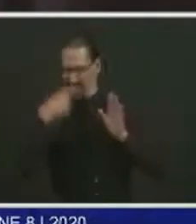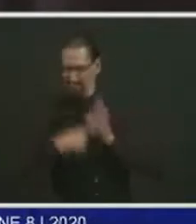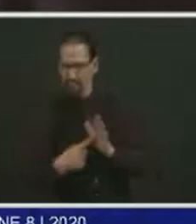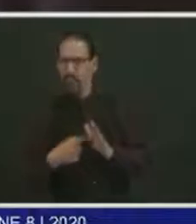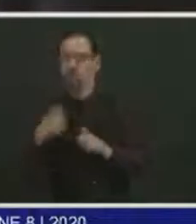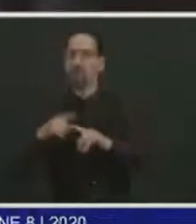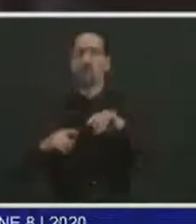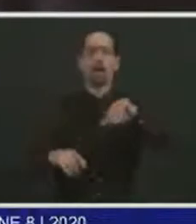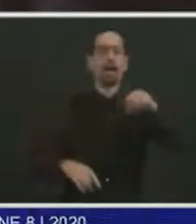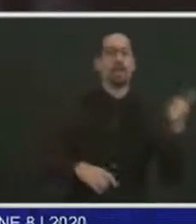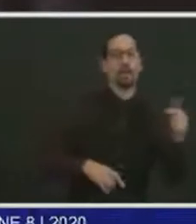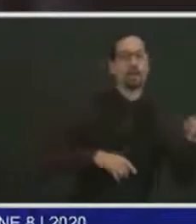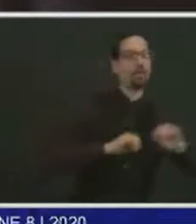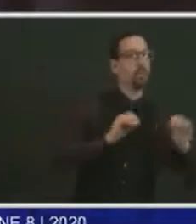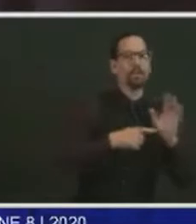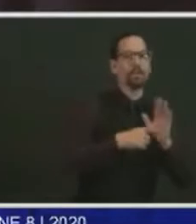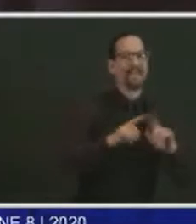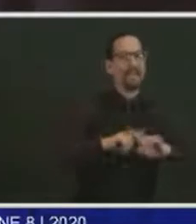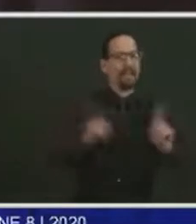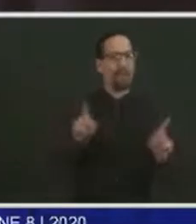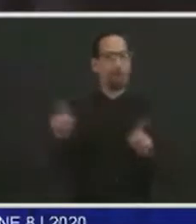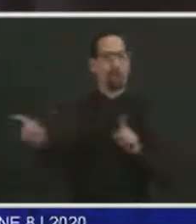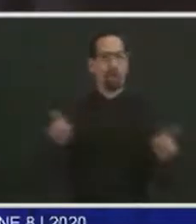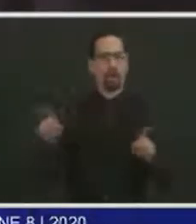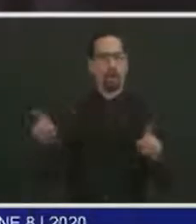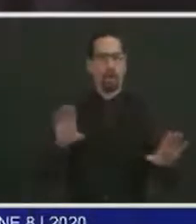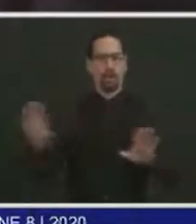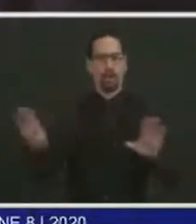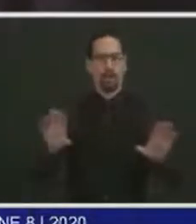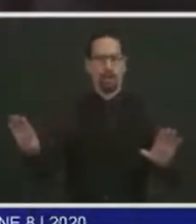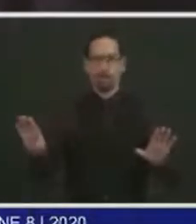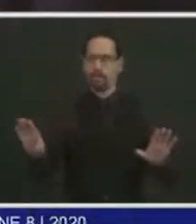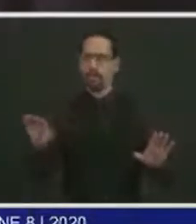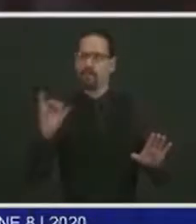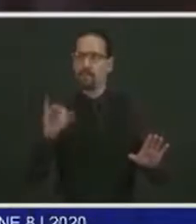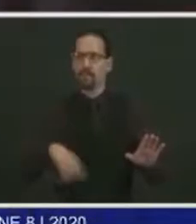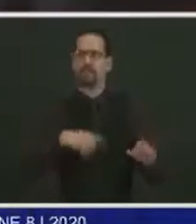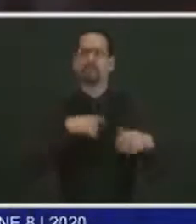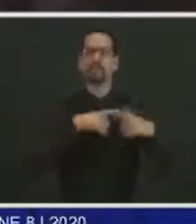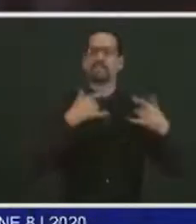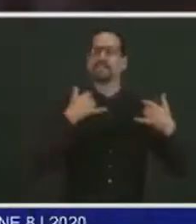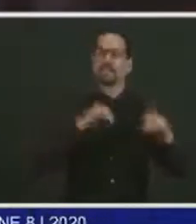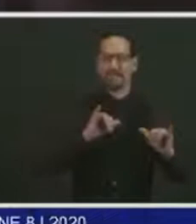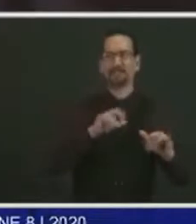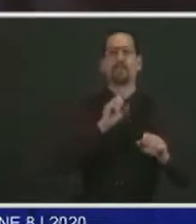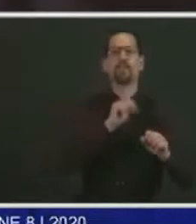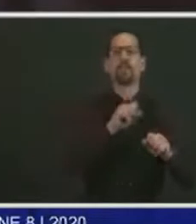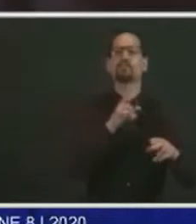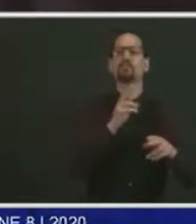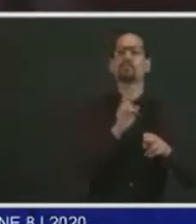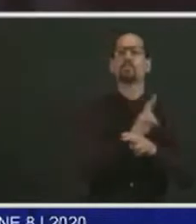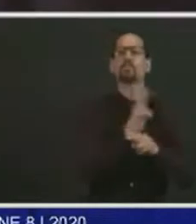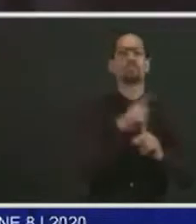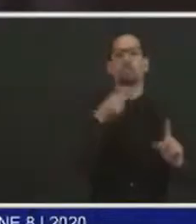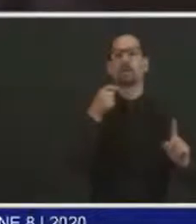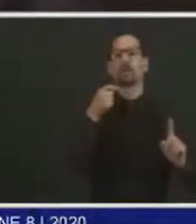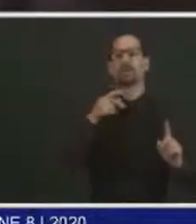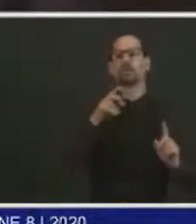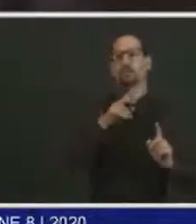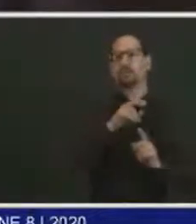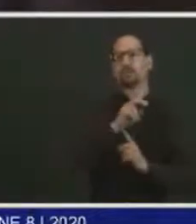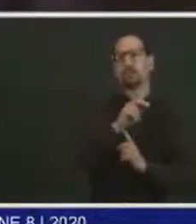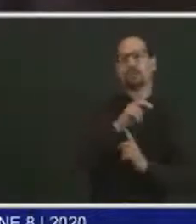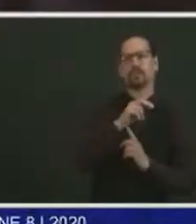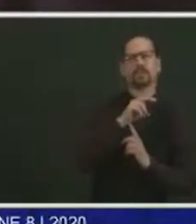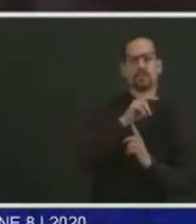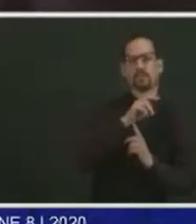can have benefits along the lines of what the governor shared when used in targeted ways, as we are doing here